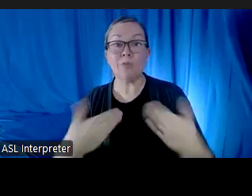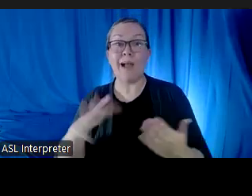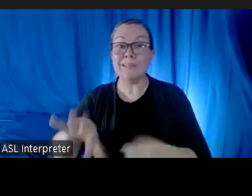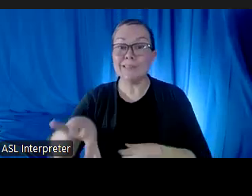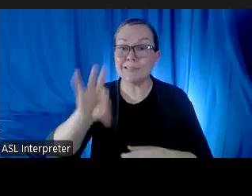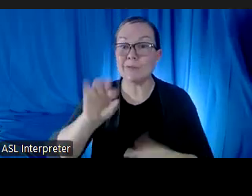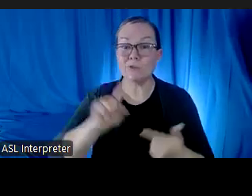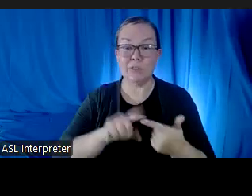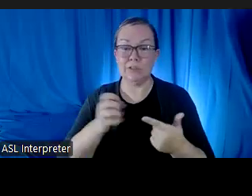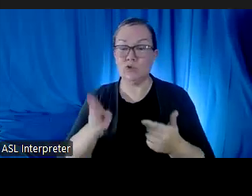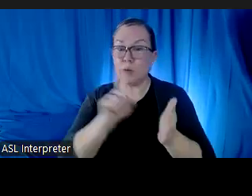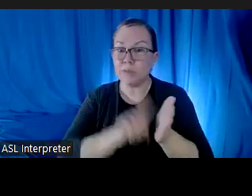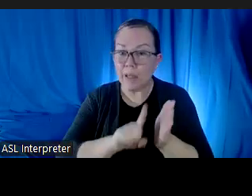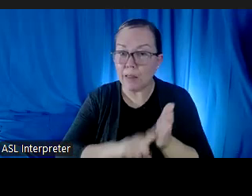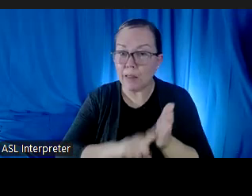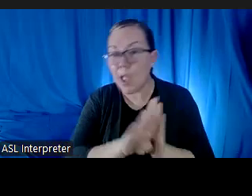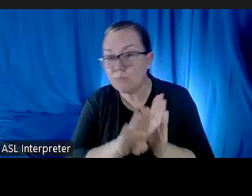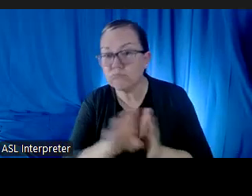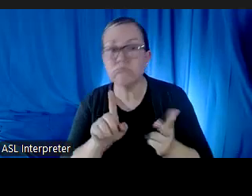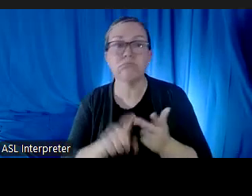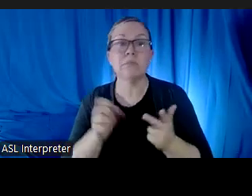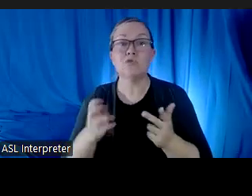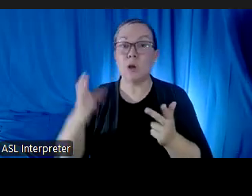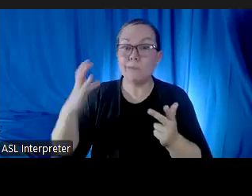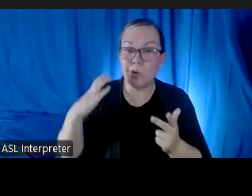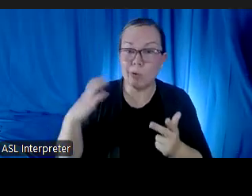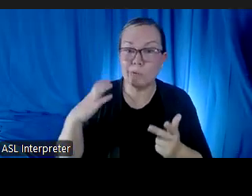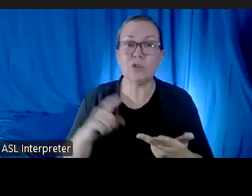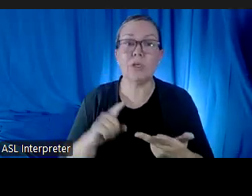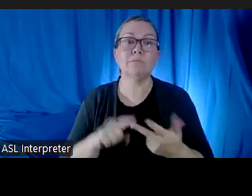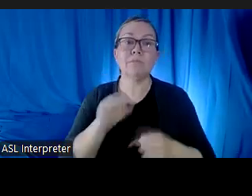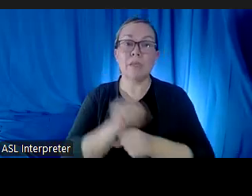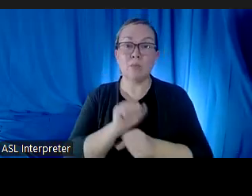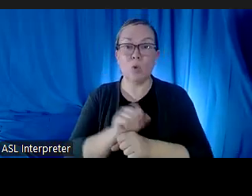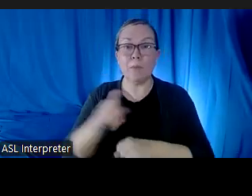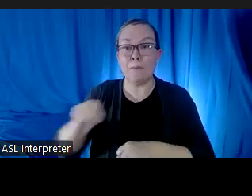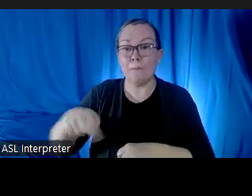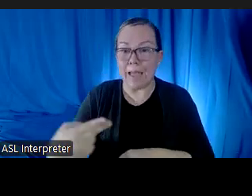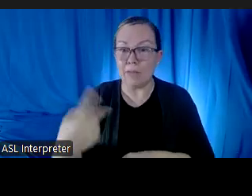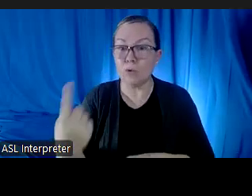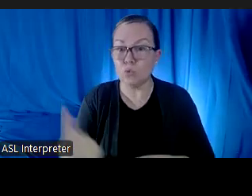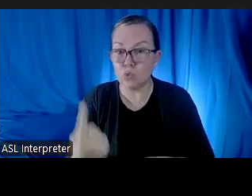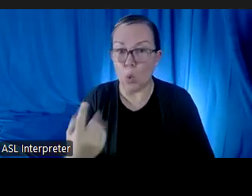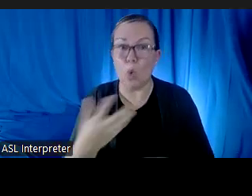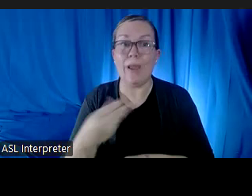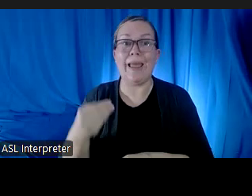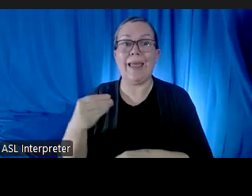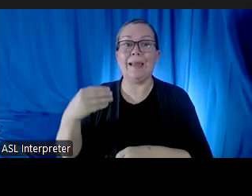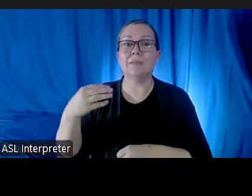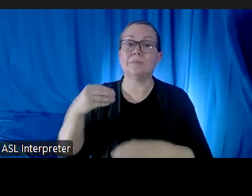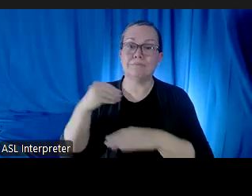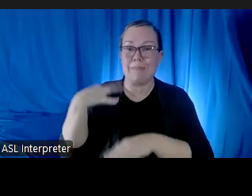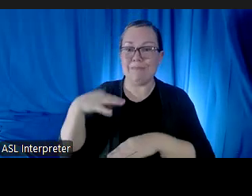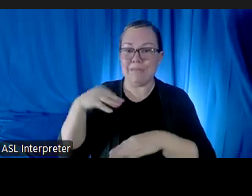job development, job coaching, on-the-job attendant care, employment path solo, and then our employment path benefits